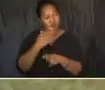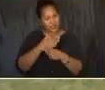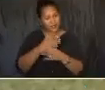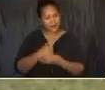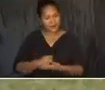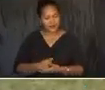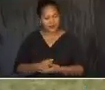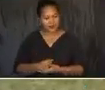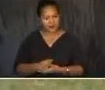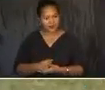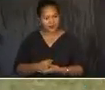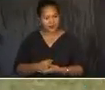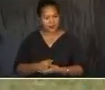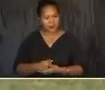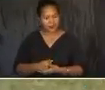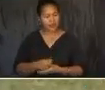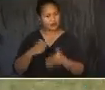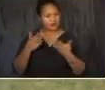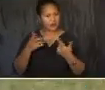Yes, the